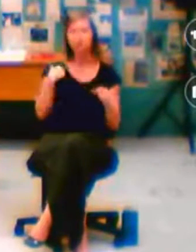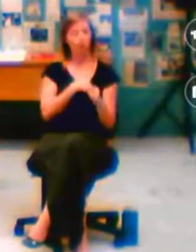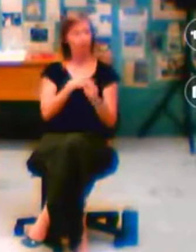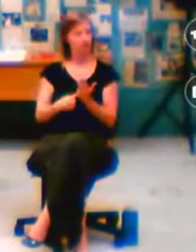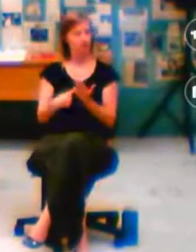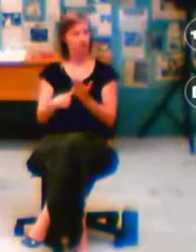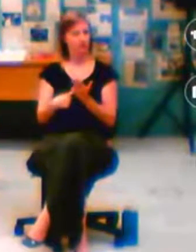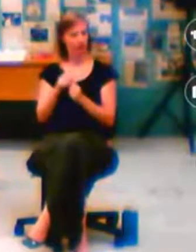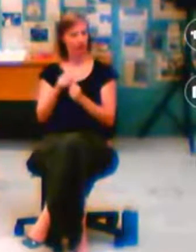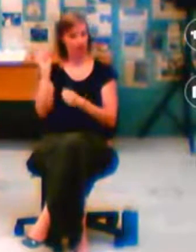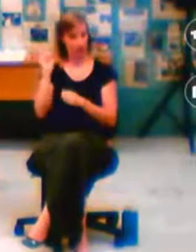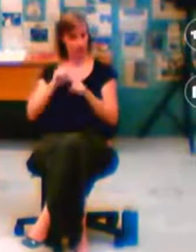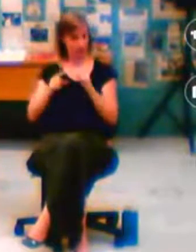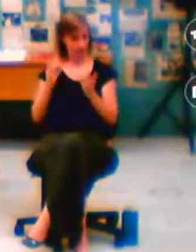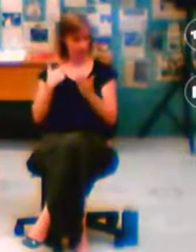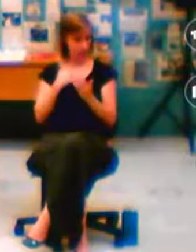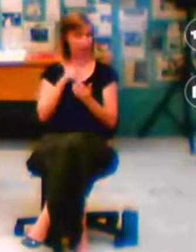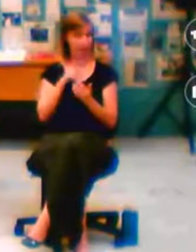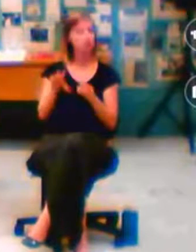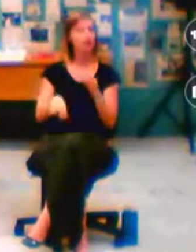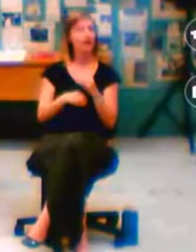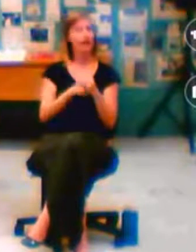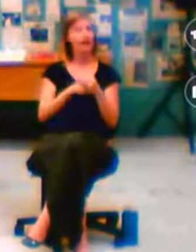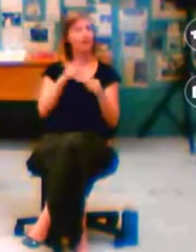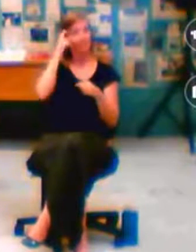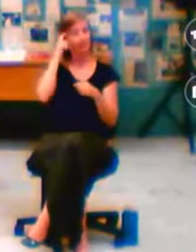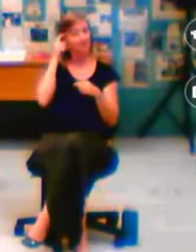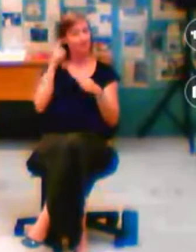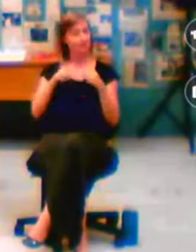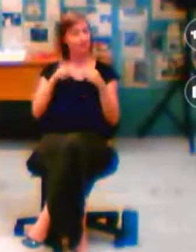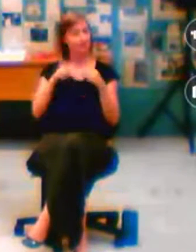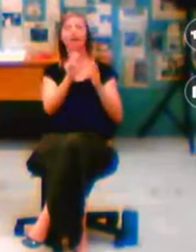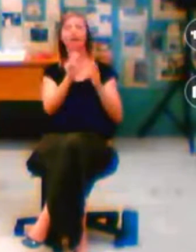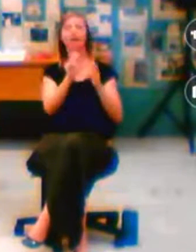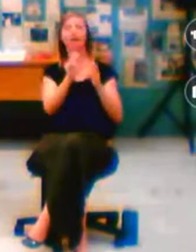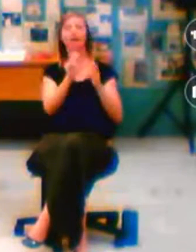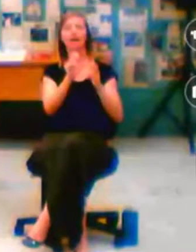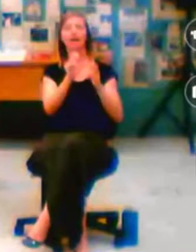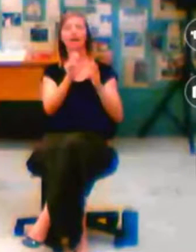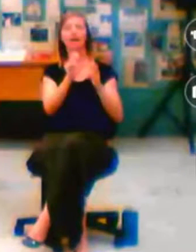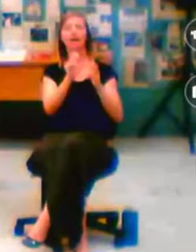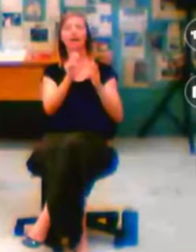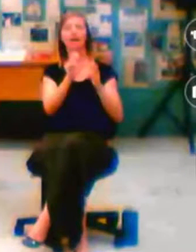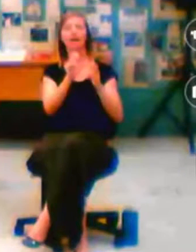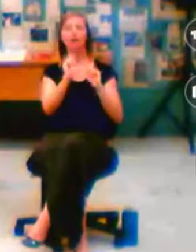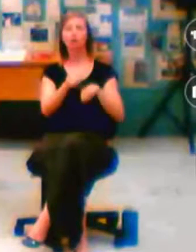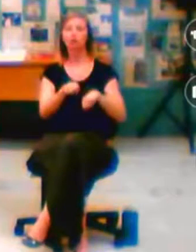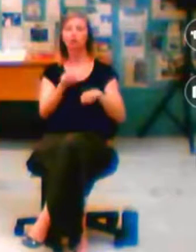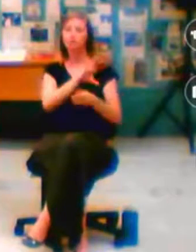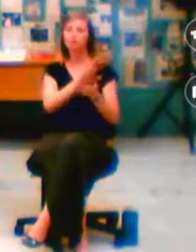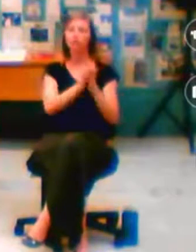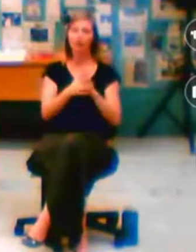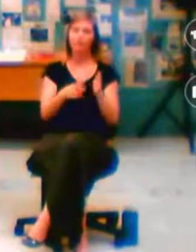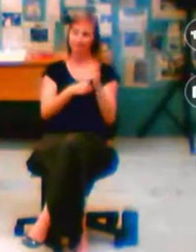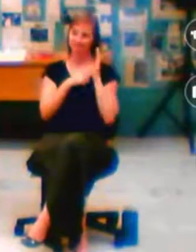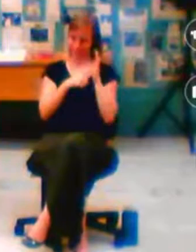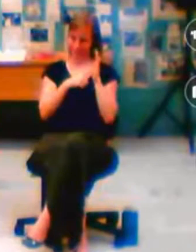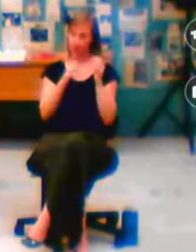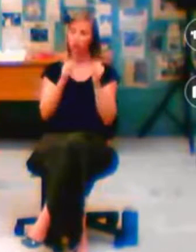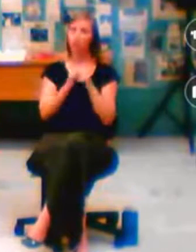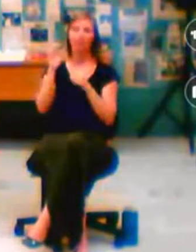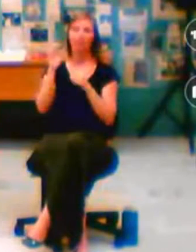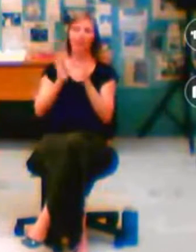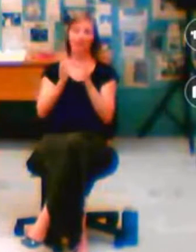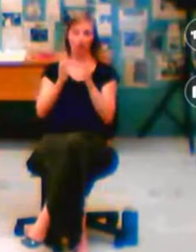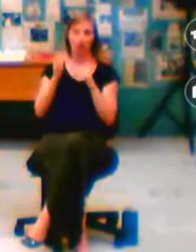hospitals unless they have psychiatric services. And I've had a discussion with the Division of Insurance about whether we